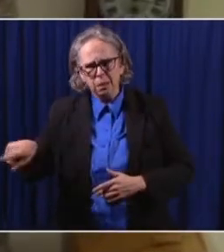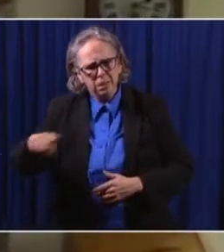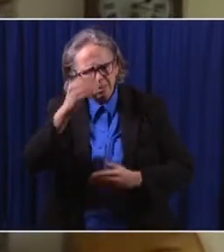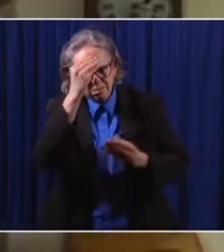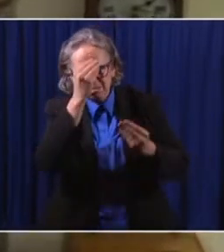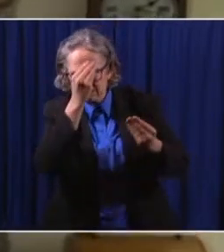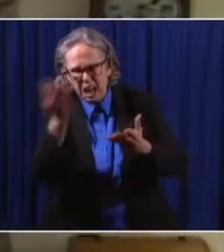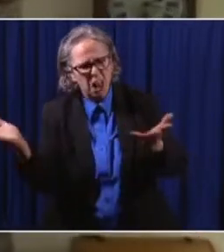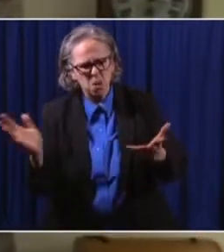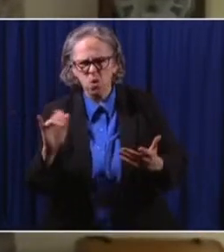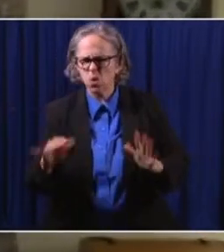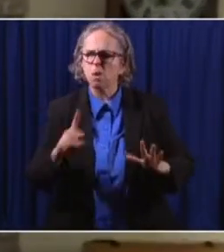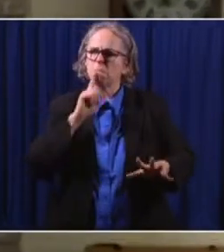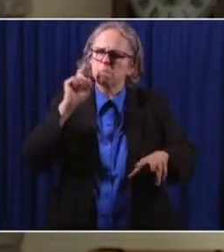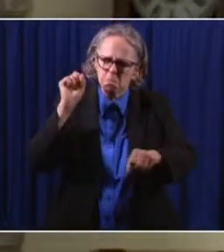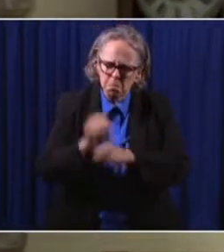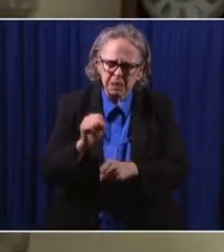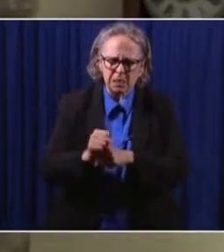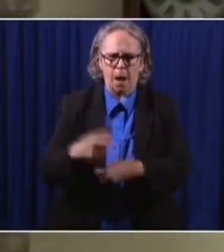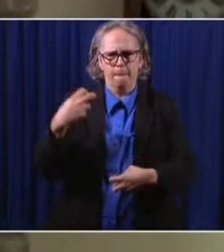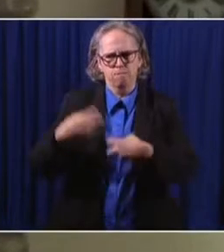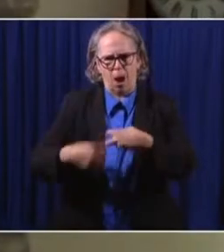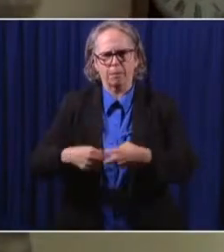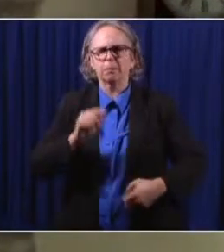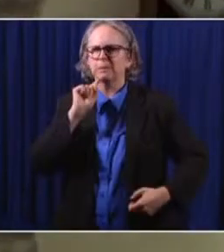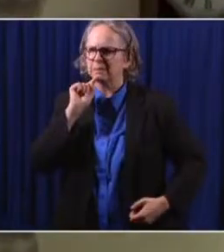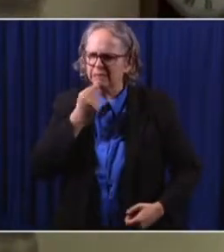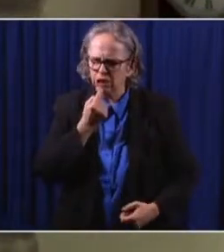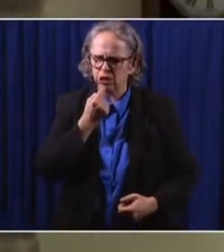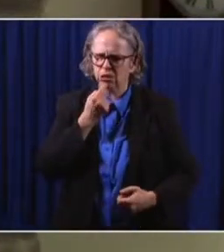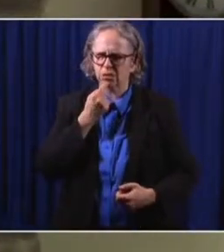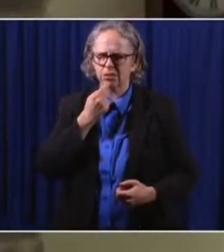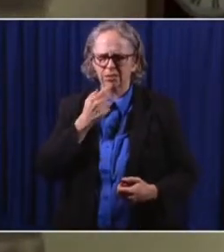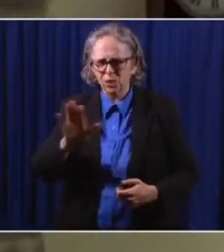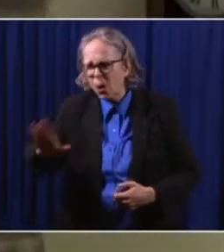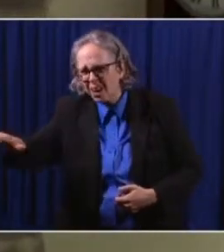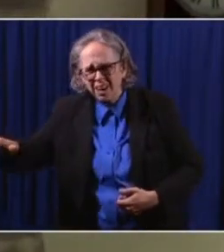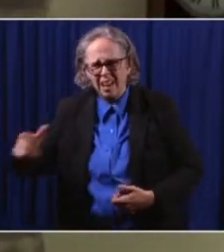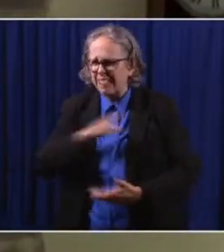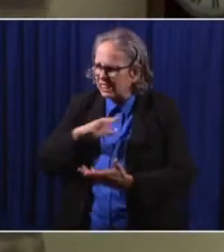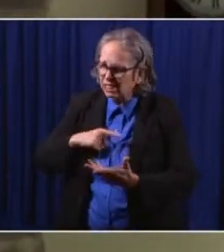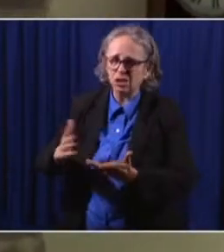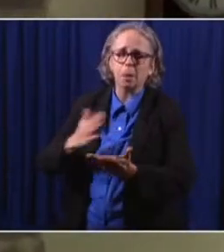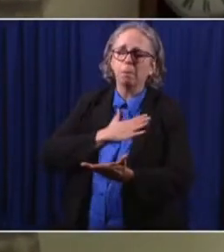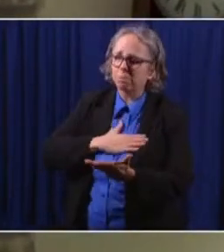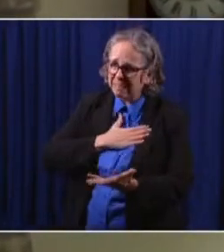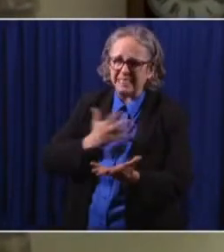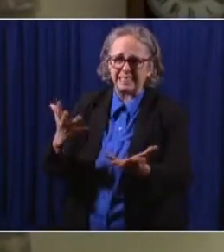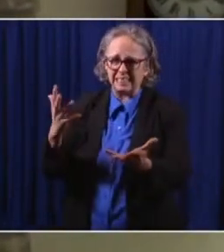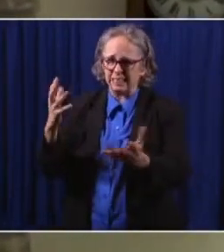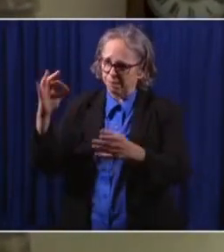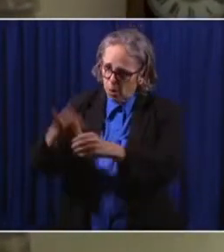after those individuals. So again, I would ask the legislature to move on that bill.